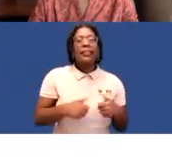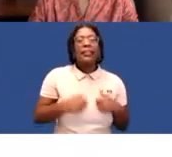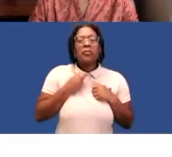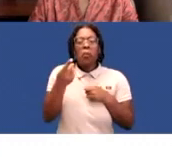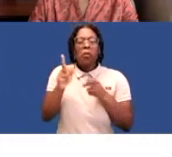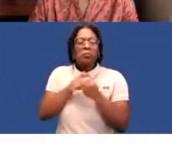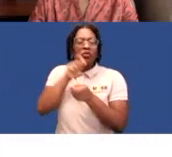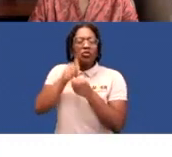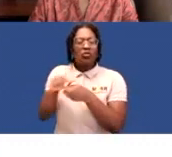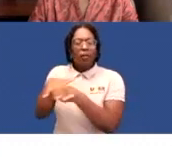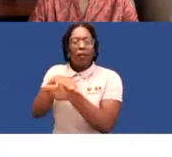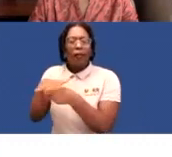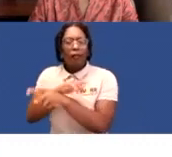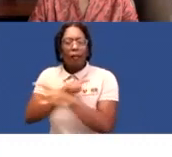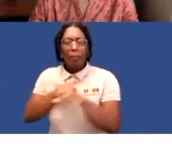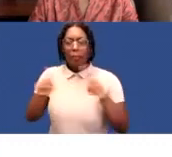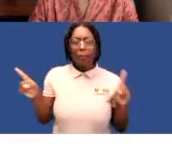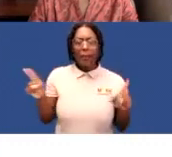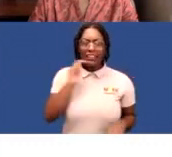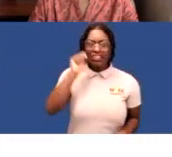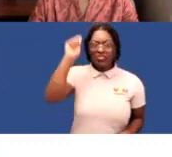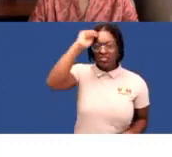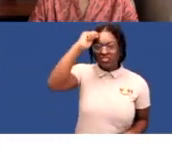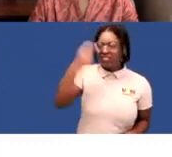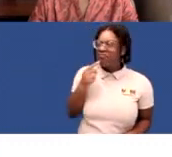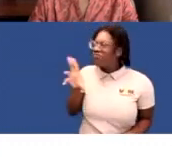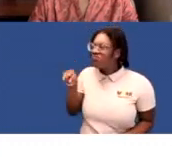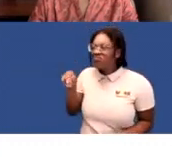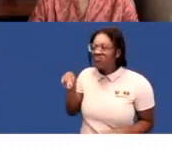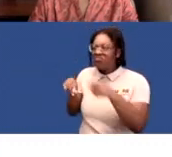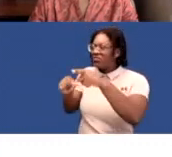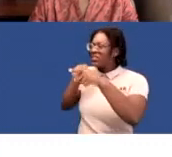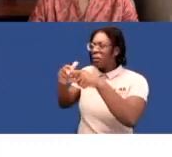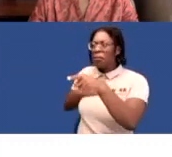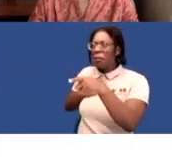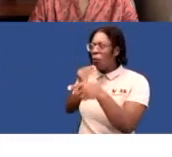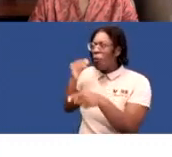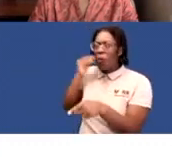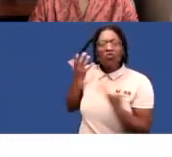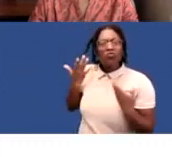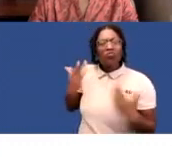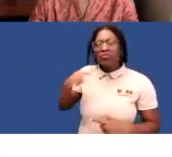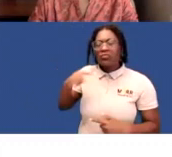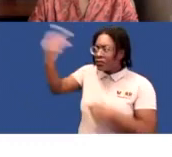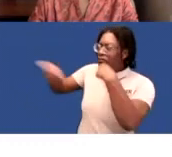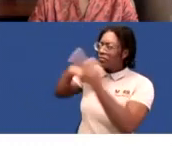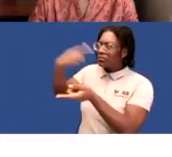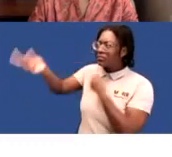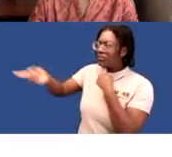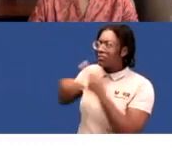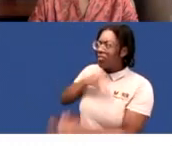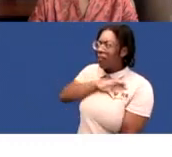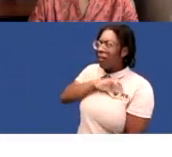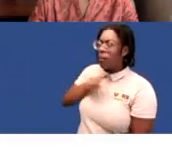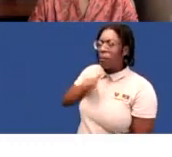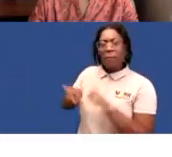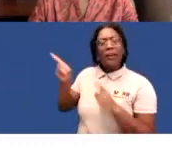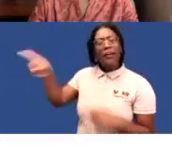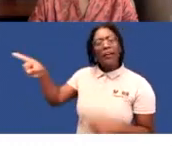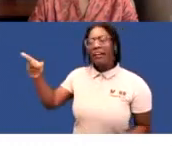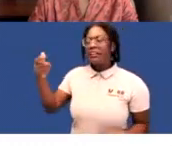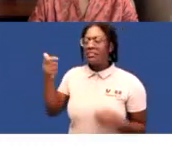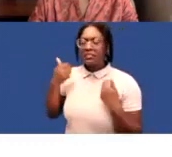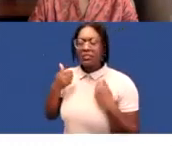protests from the local teenagers fell on deaf ears, while the police proceeded to scream